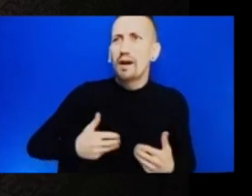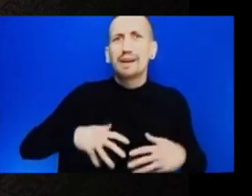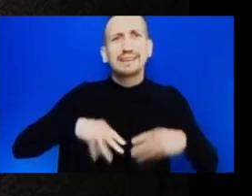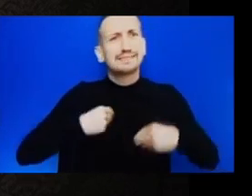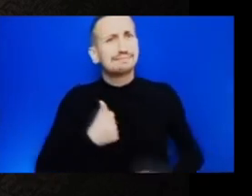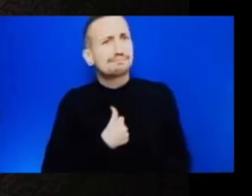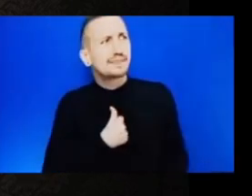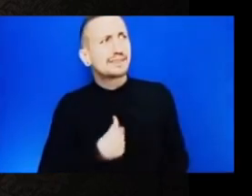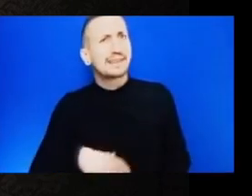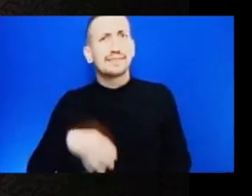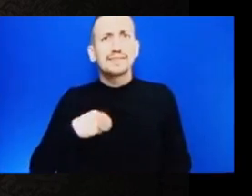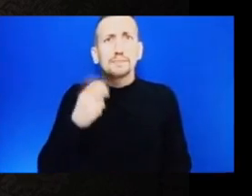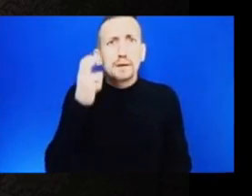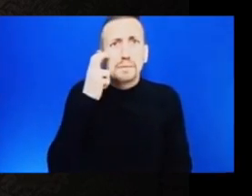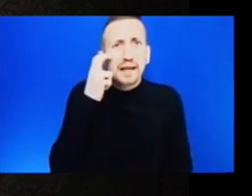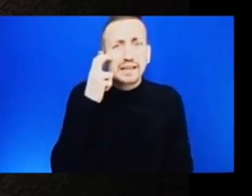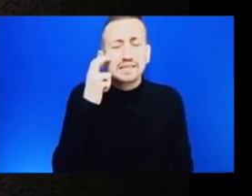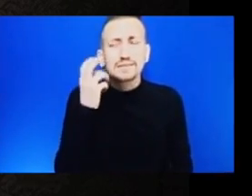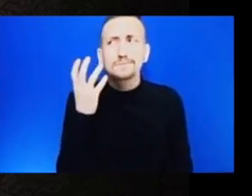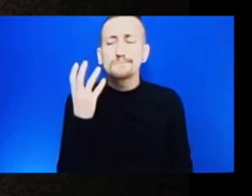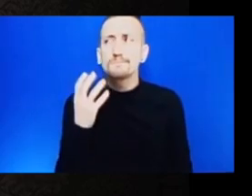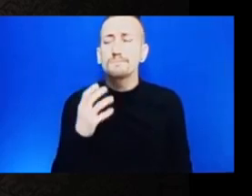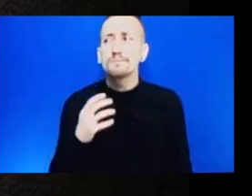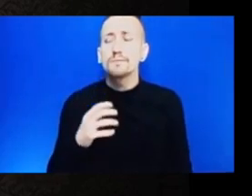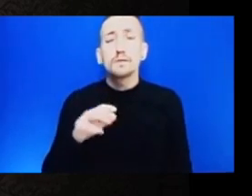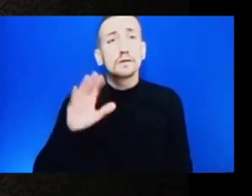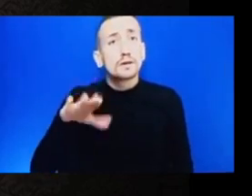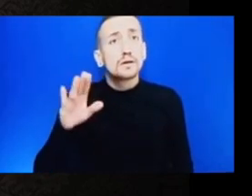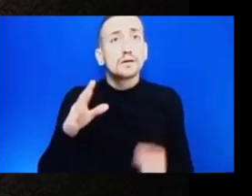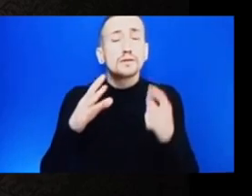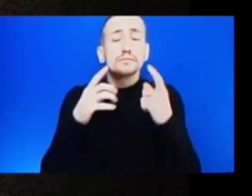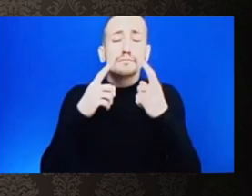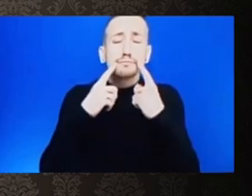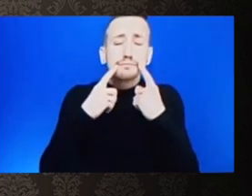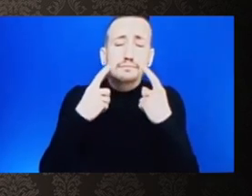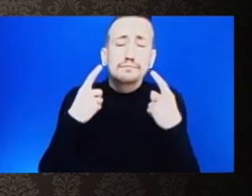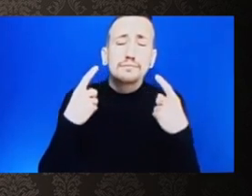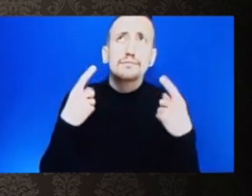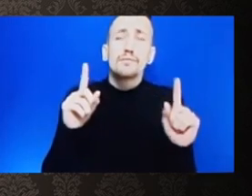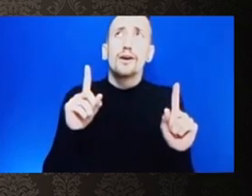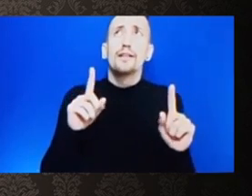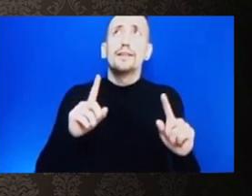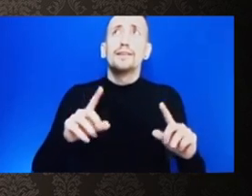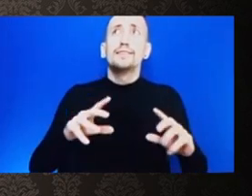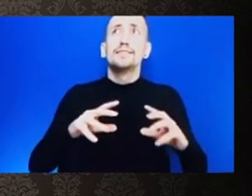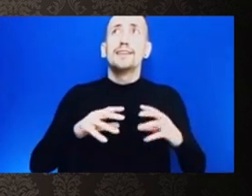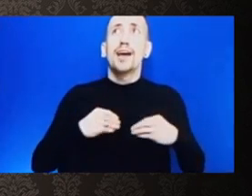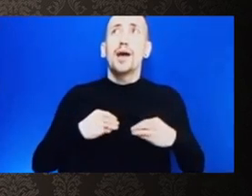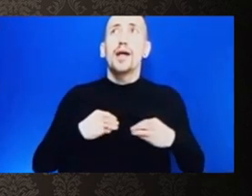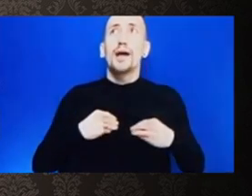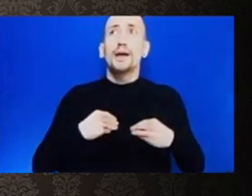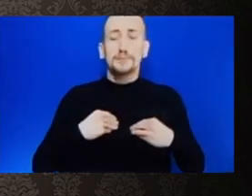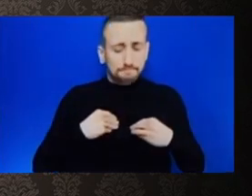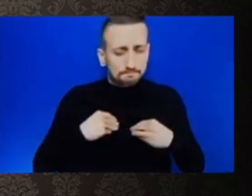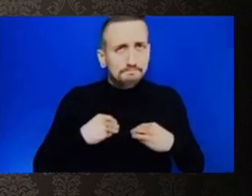to accept myself, accept my blindness. And when I finally